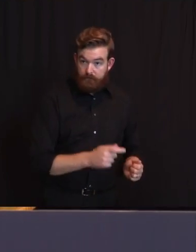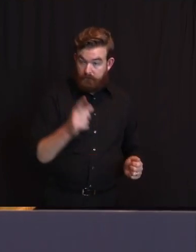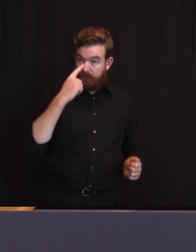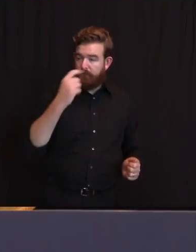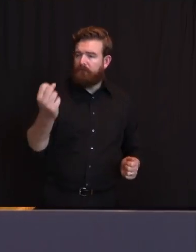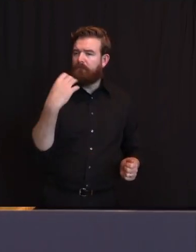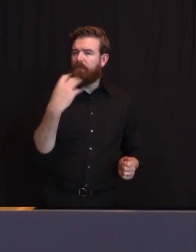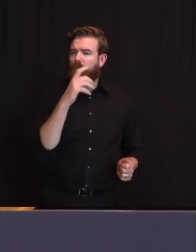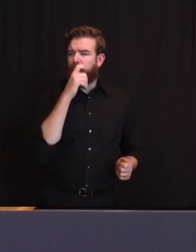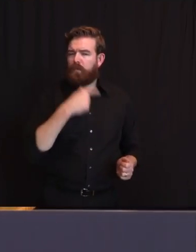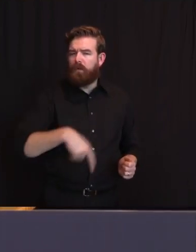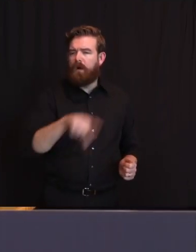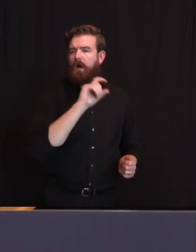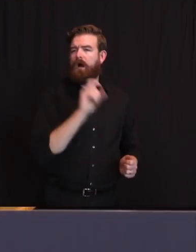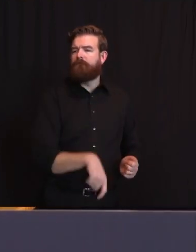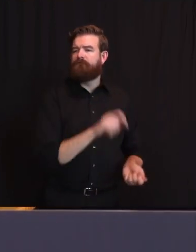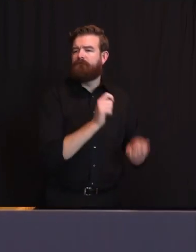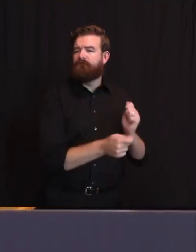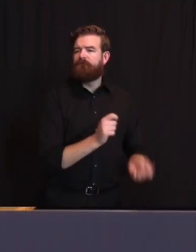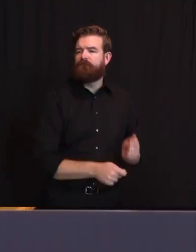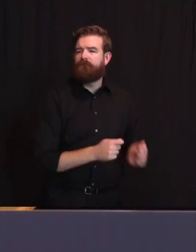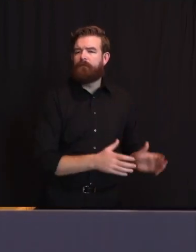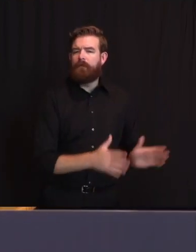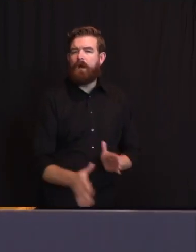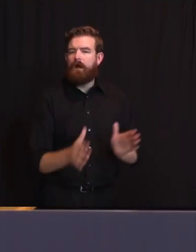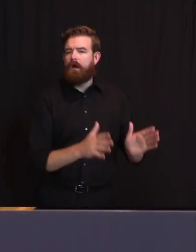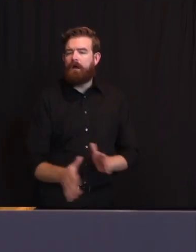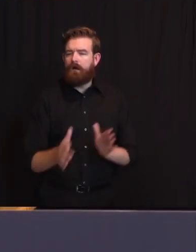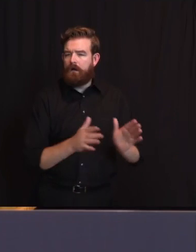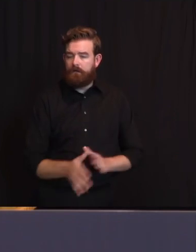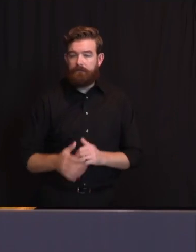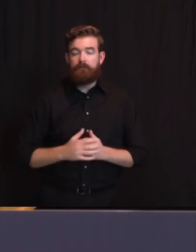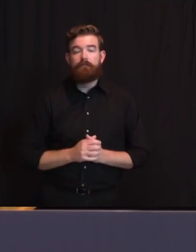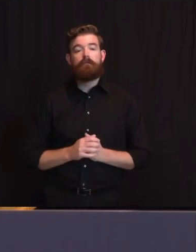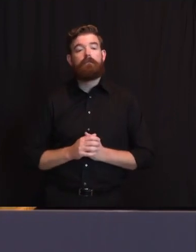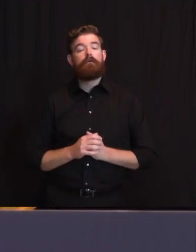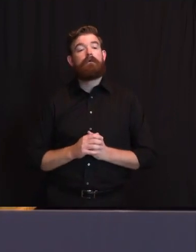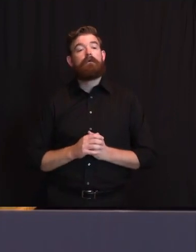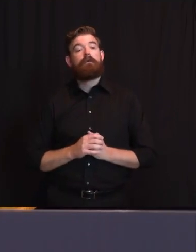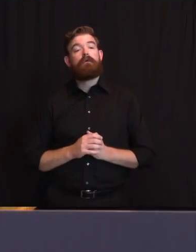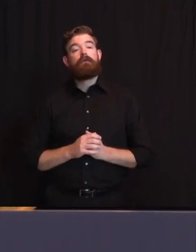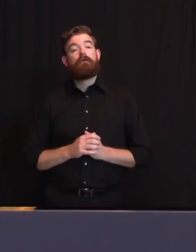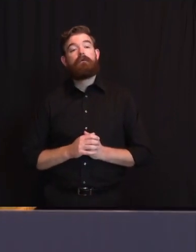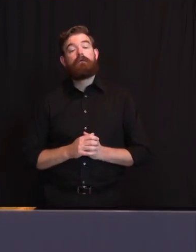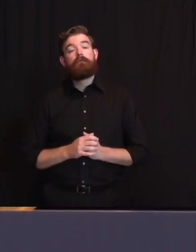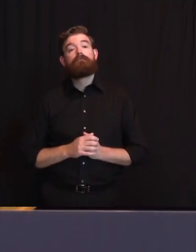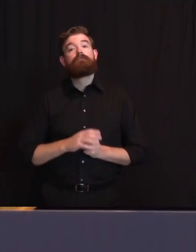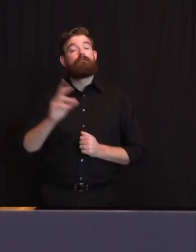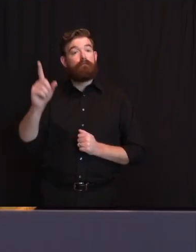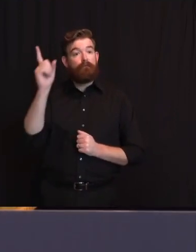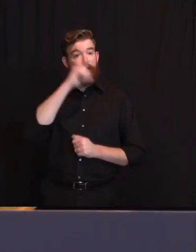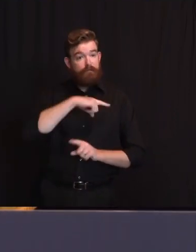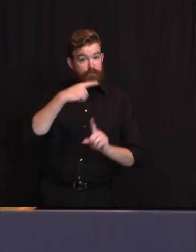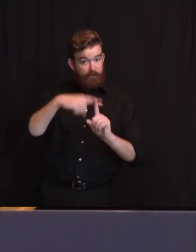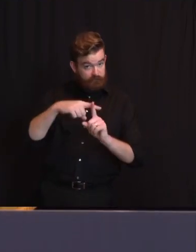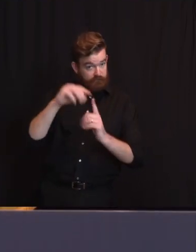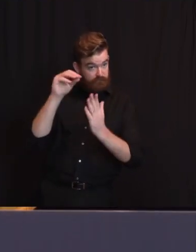office environment. What's the latest on that? Are you keeping track of false positive tests? Have false positives affected the daily numbers